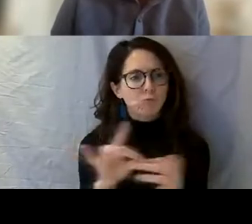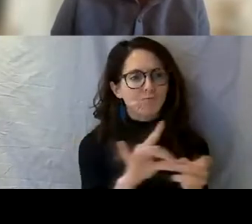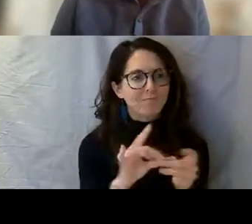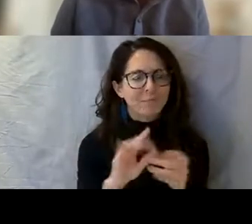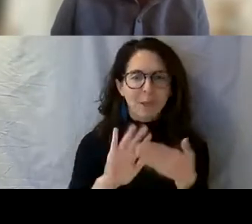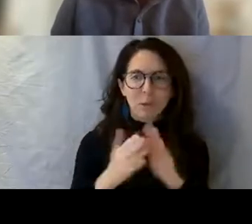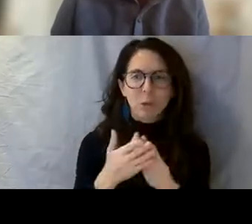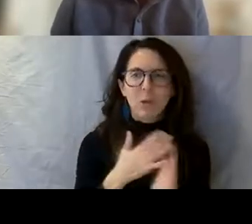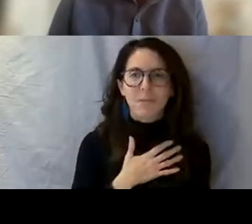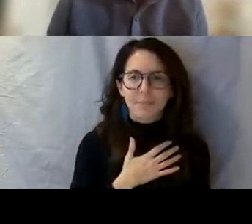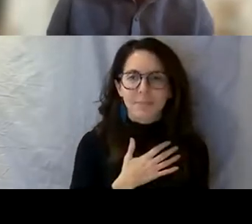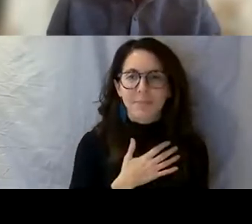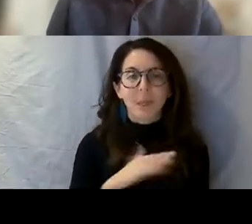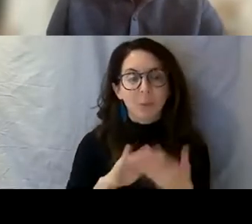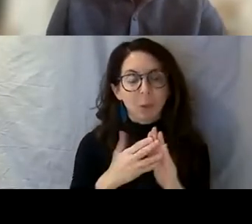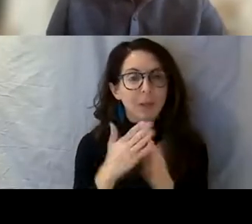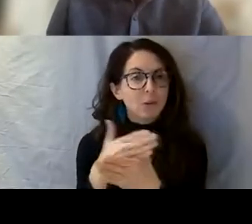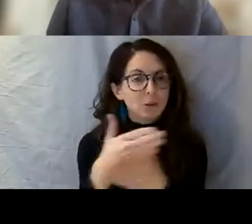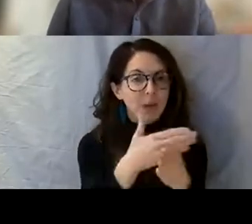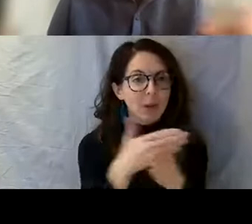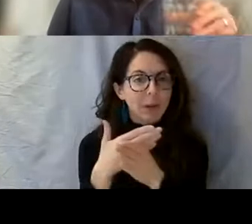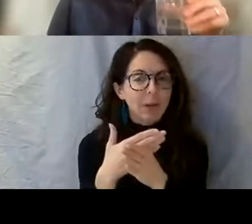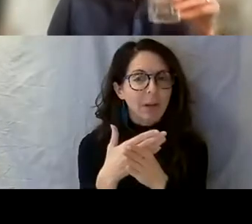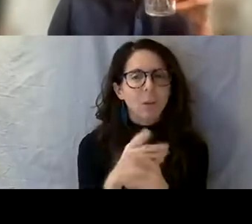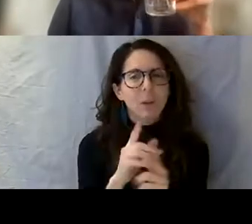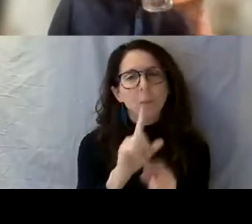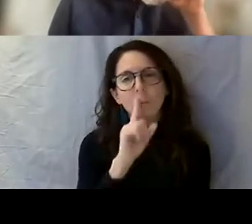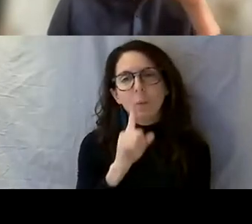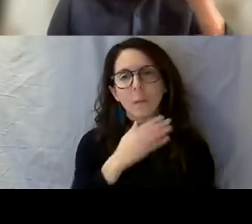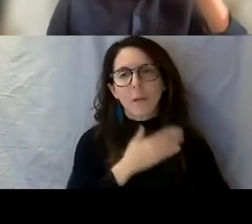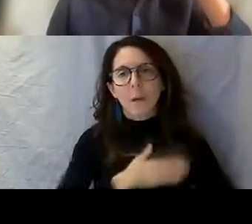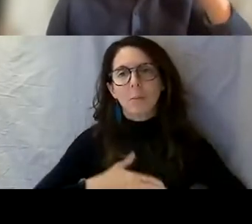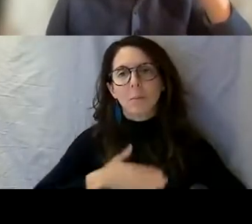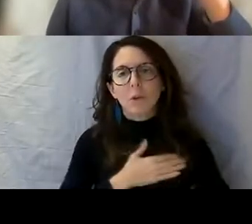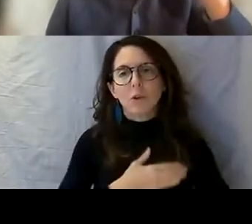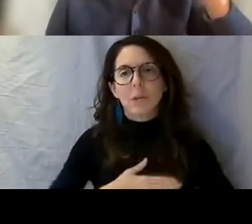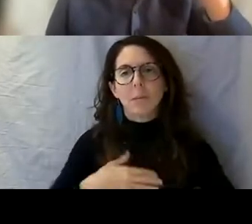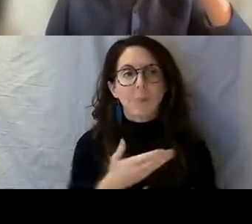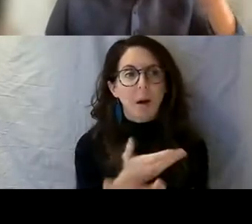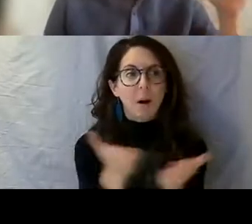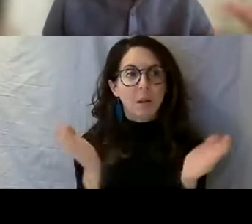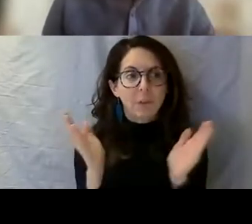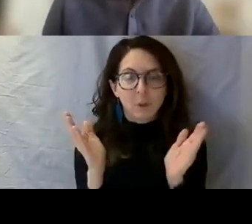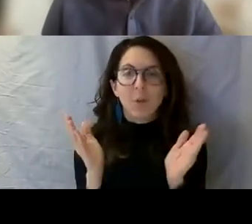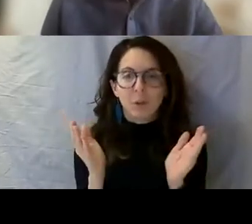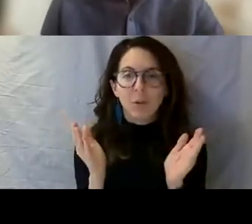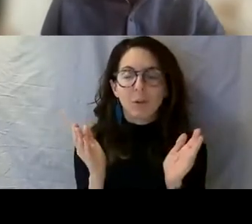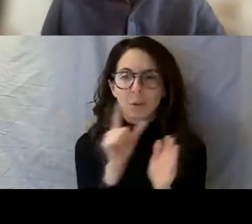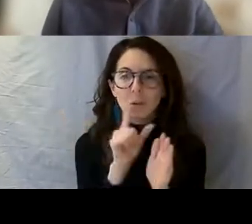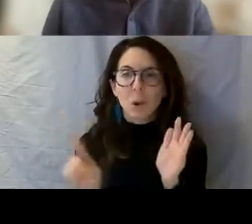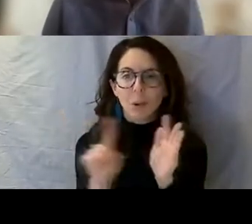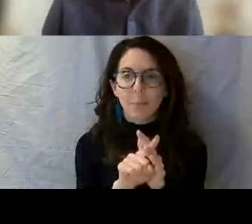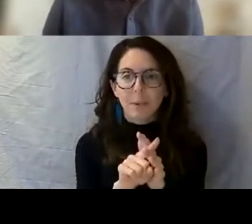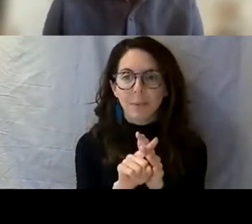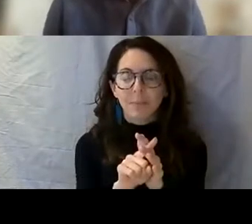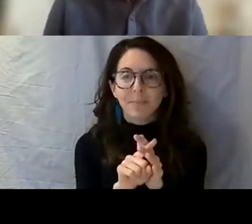sessions, community and sharing. And we really appreciate the attenders, everybody who has been attending, and